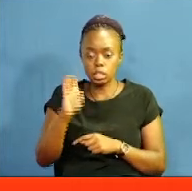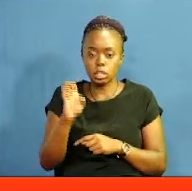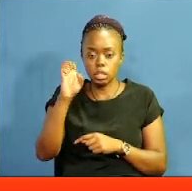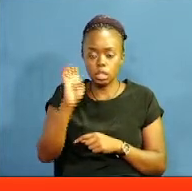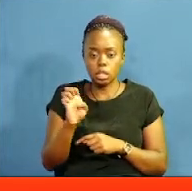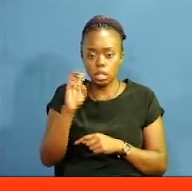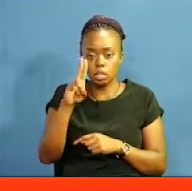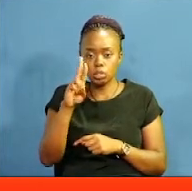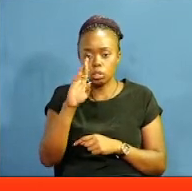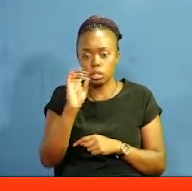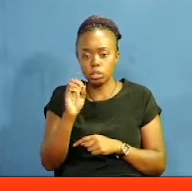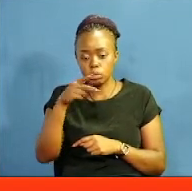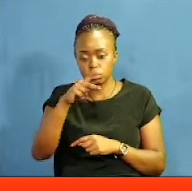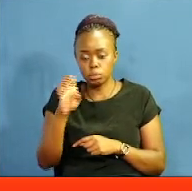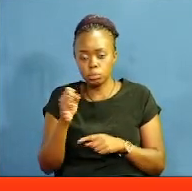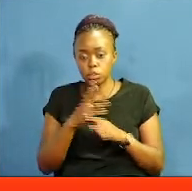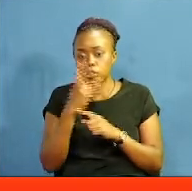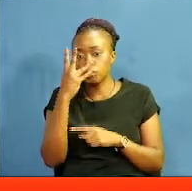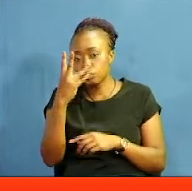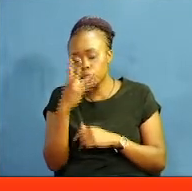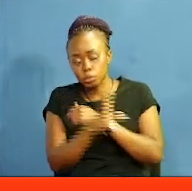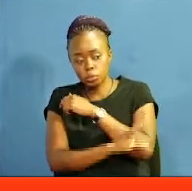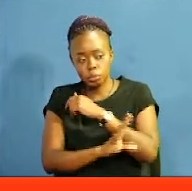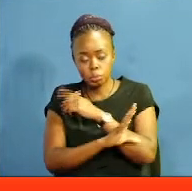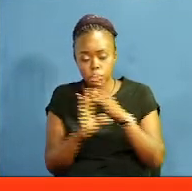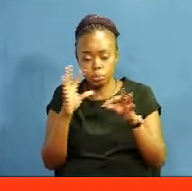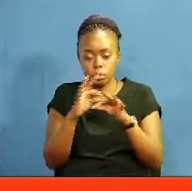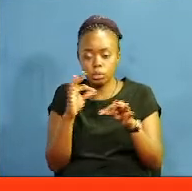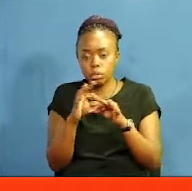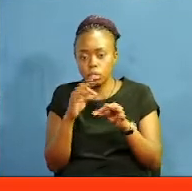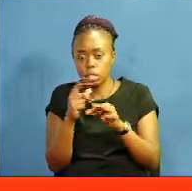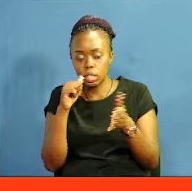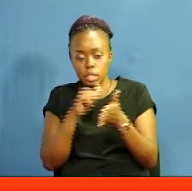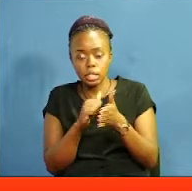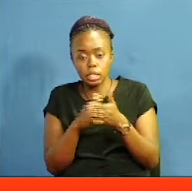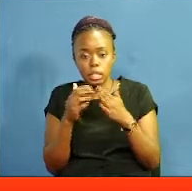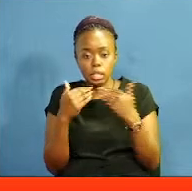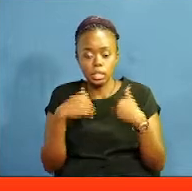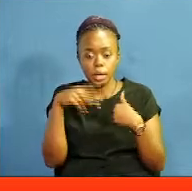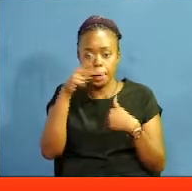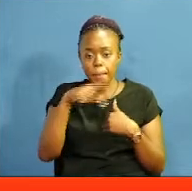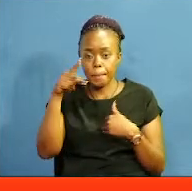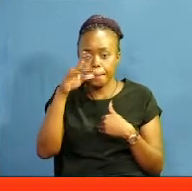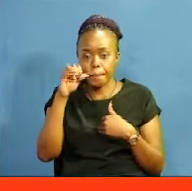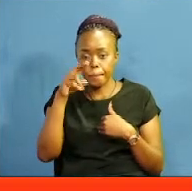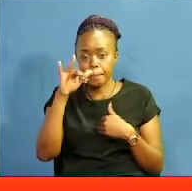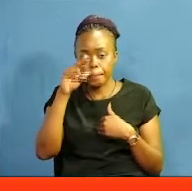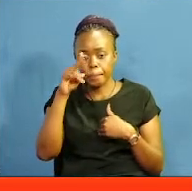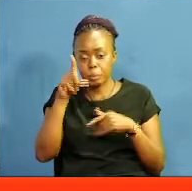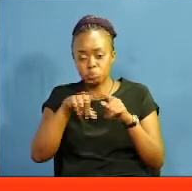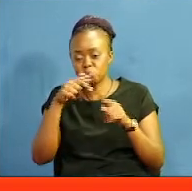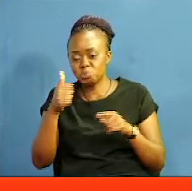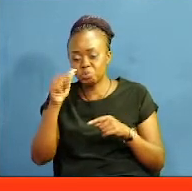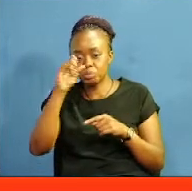of 2008. There were four countries that were affected by the global recession. We had Portugal, we had